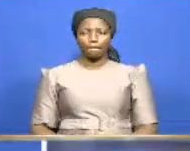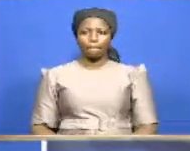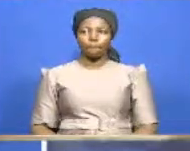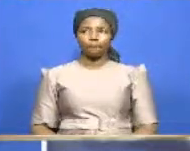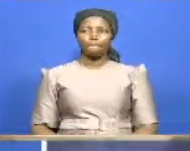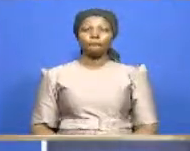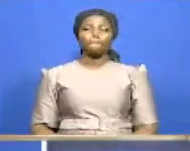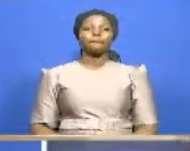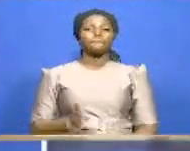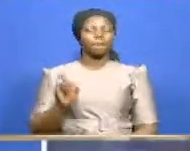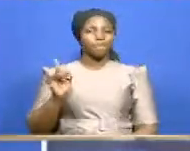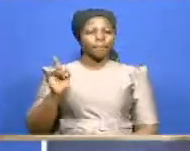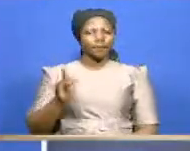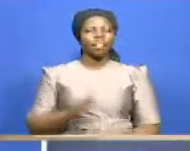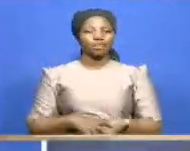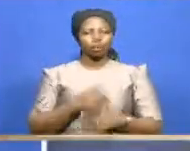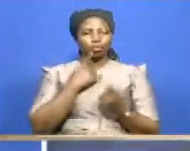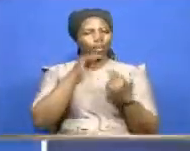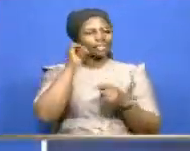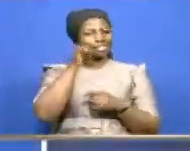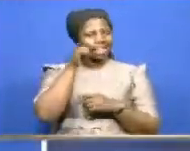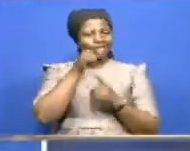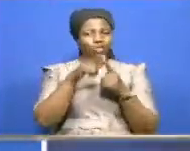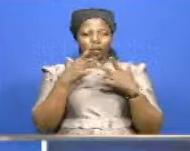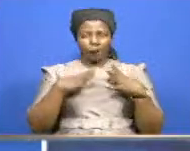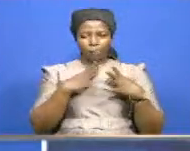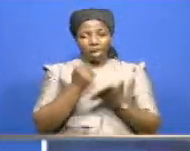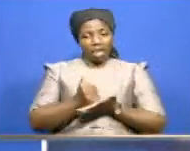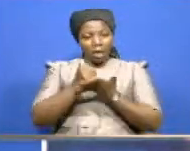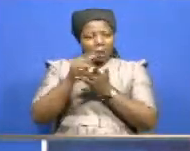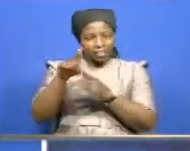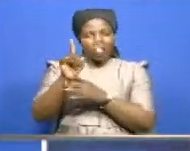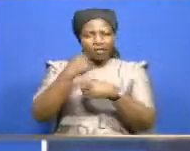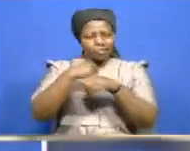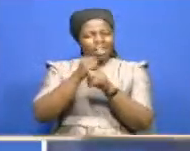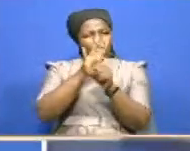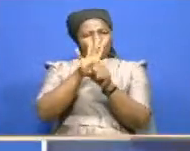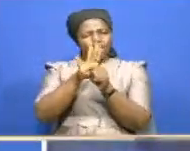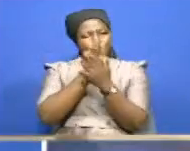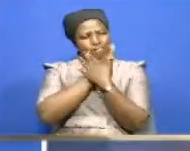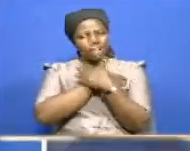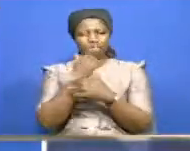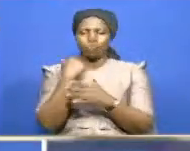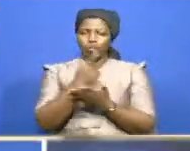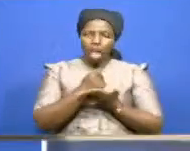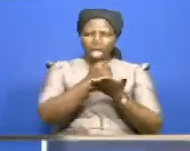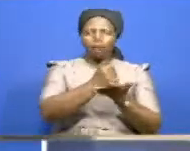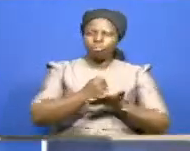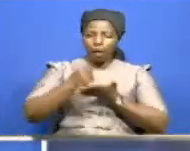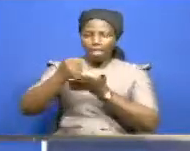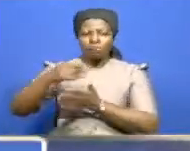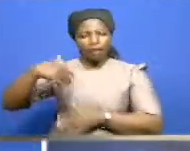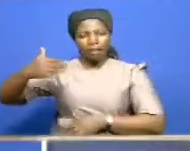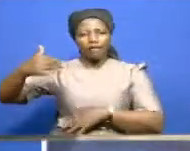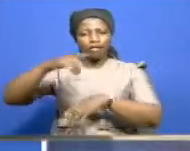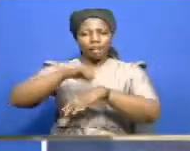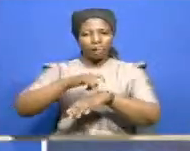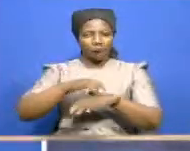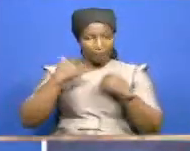His approachable personality has helped him make a lot of friends who help him from time to time. Sasa